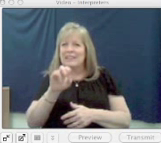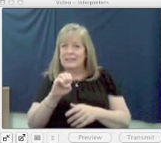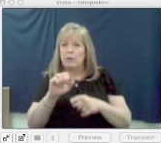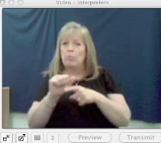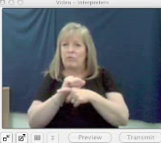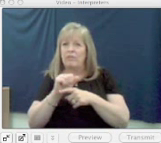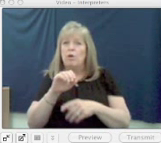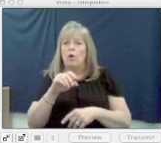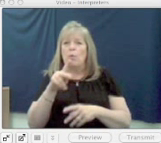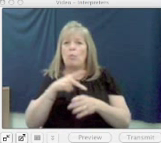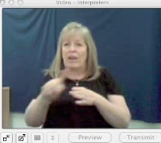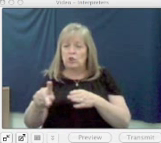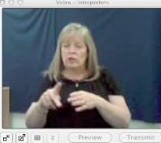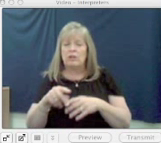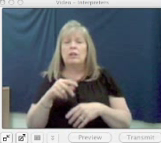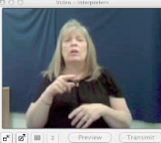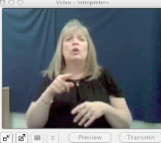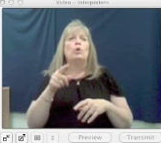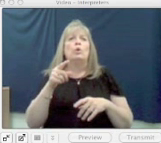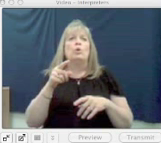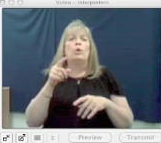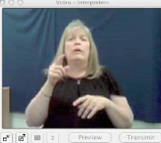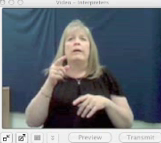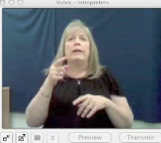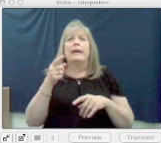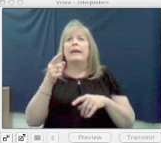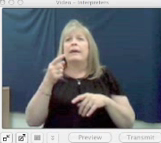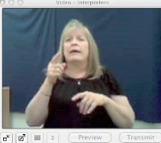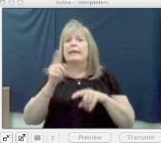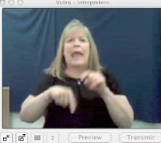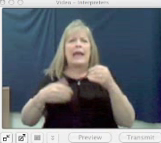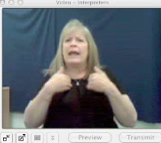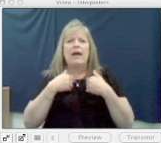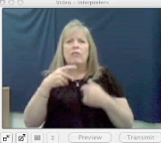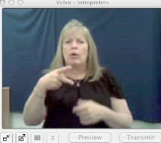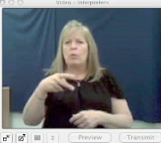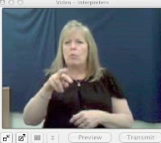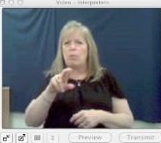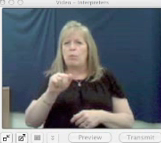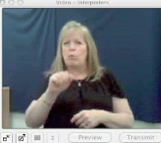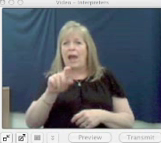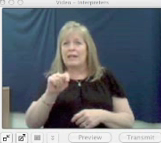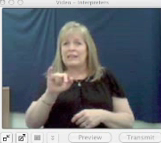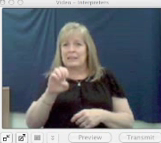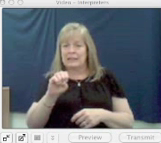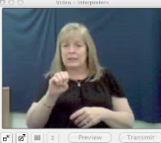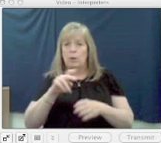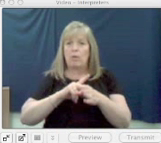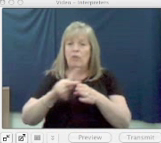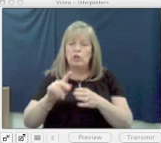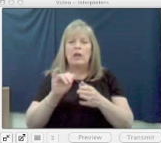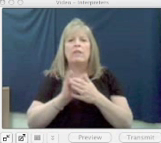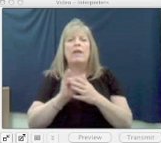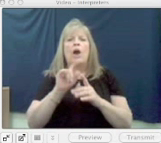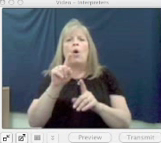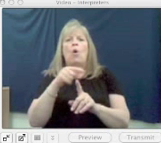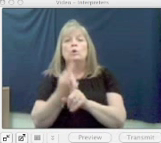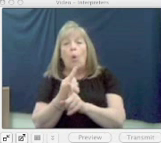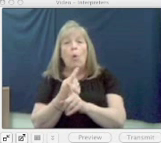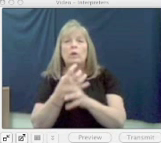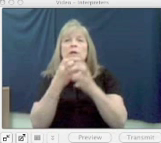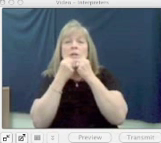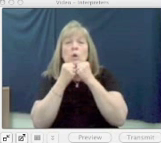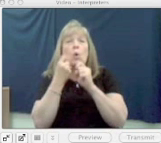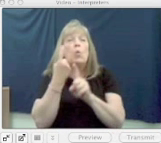You can't have a practice profession that solely values this ideal of